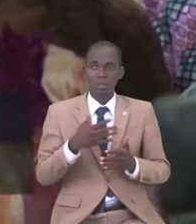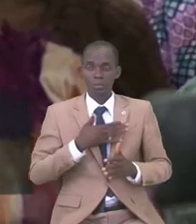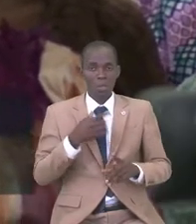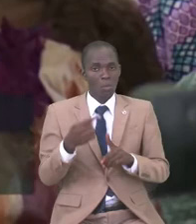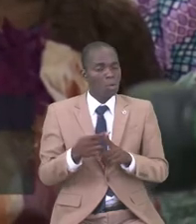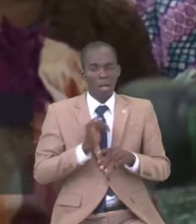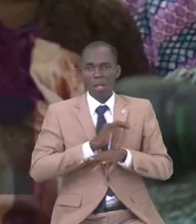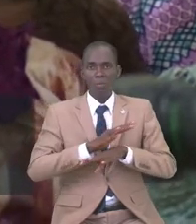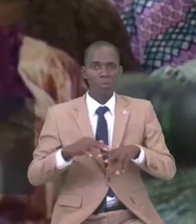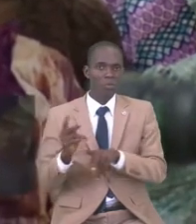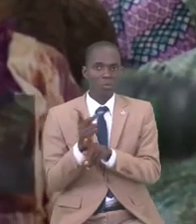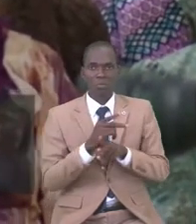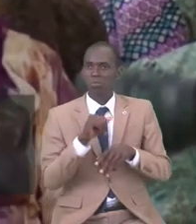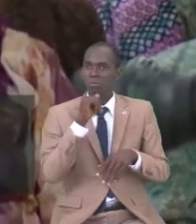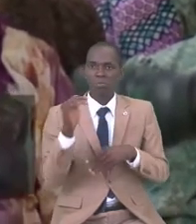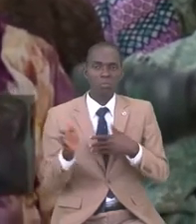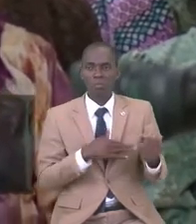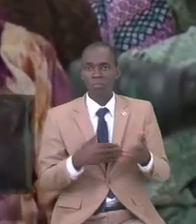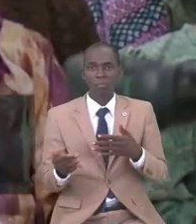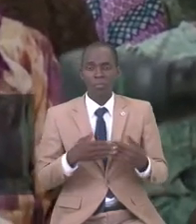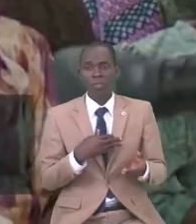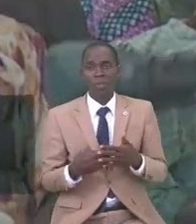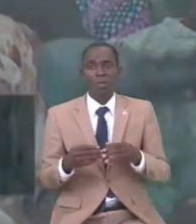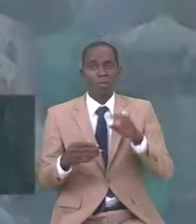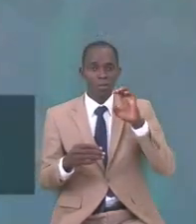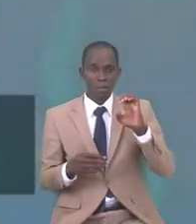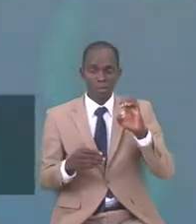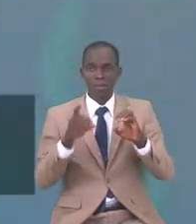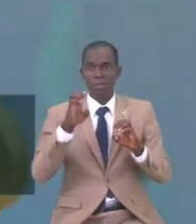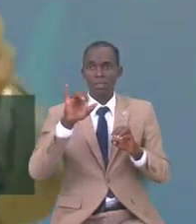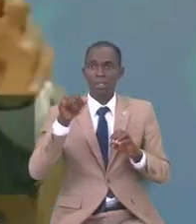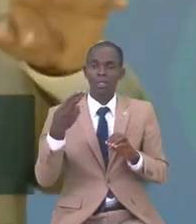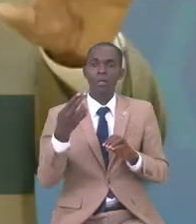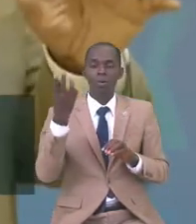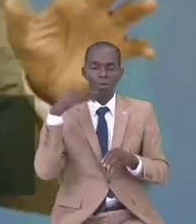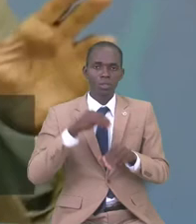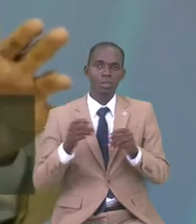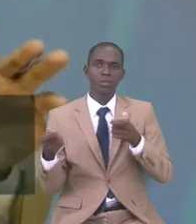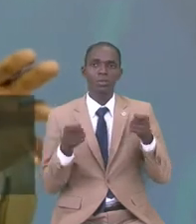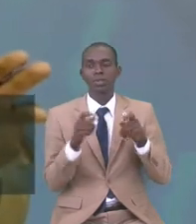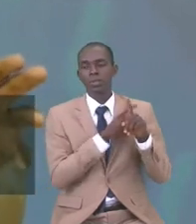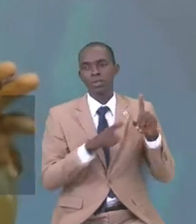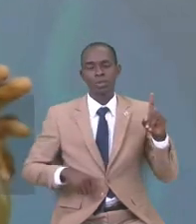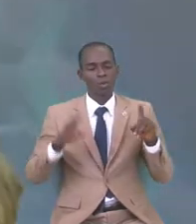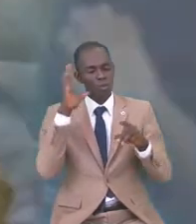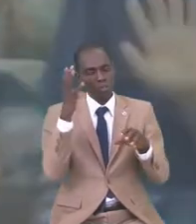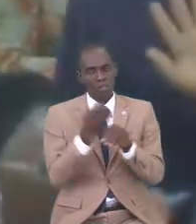matter. He, Elijah, was in charge. The Lord is going to raise you